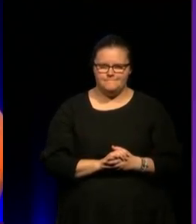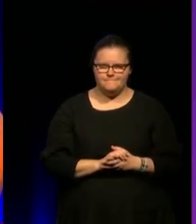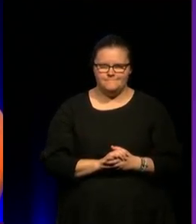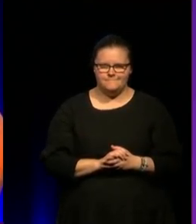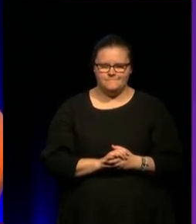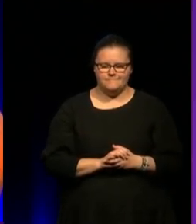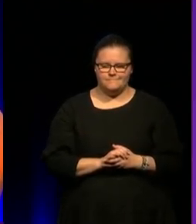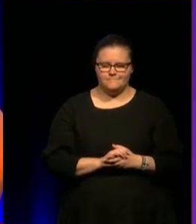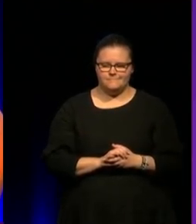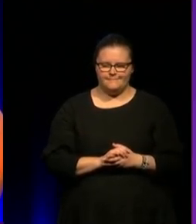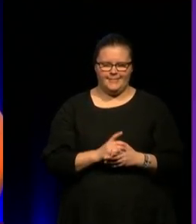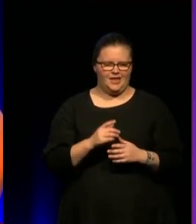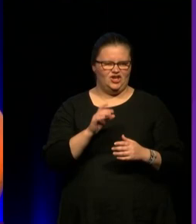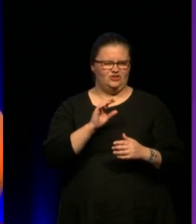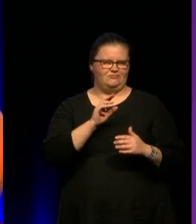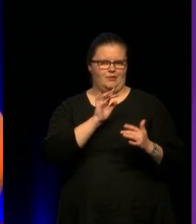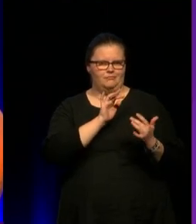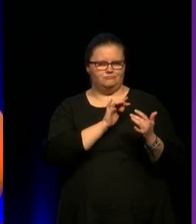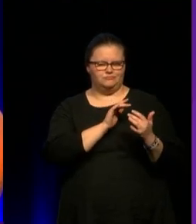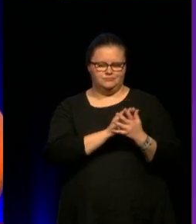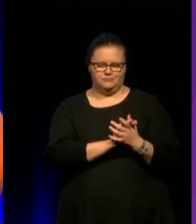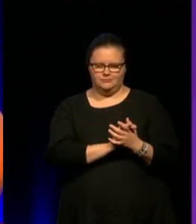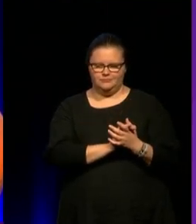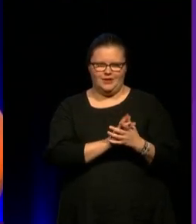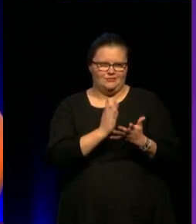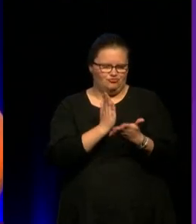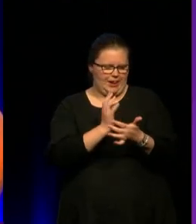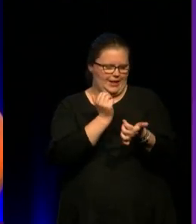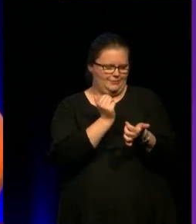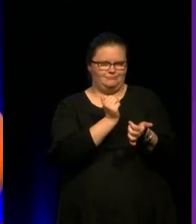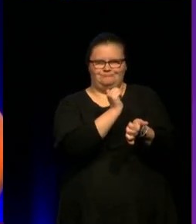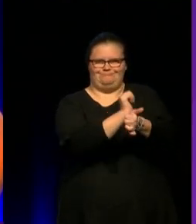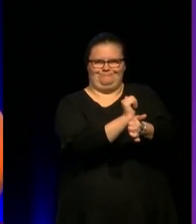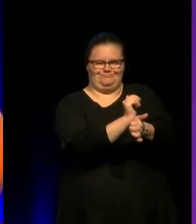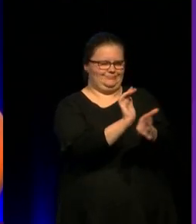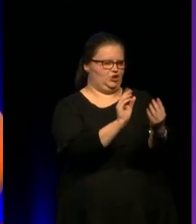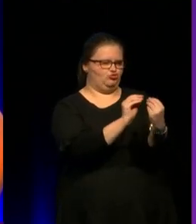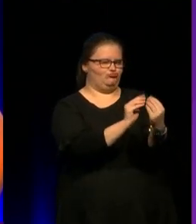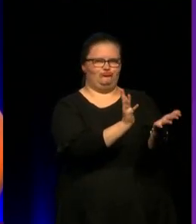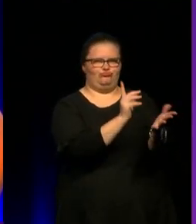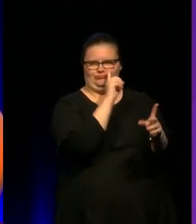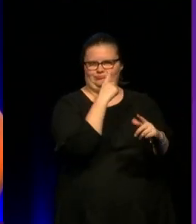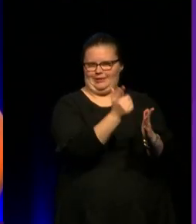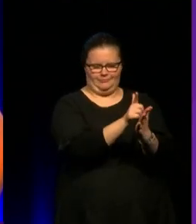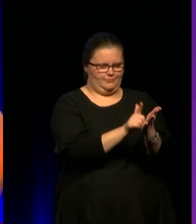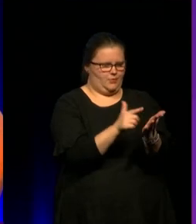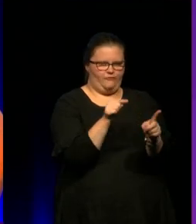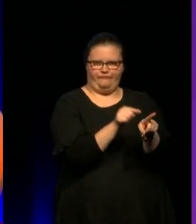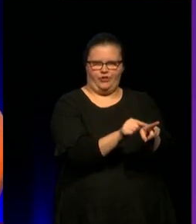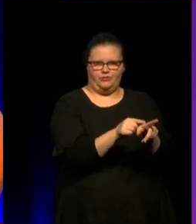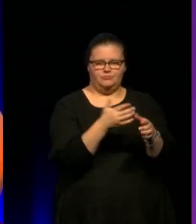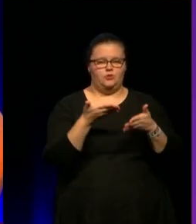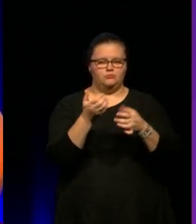like, we haven't approached them because we know what they'll say, which is this, our hands are tied. Fair enough. So that would be a request to give to Greg